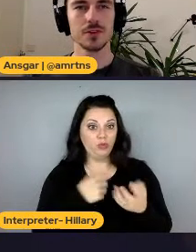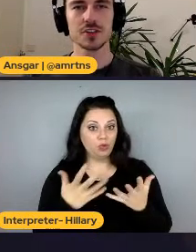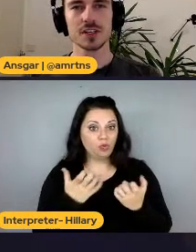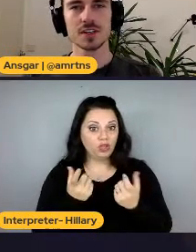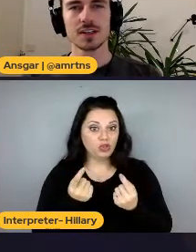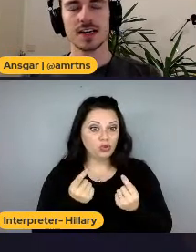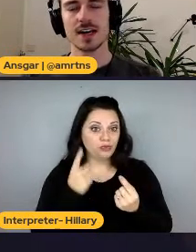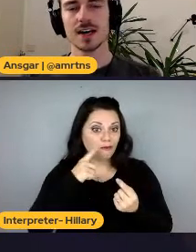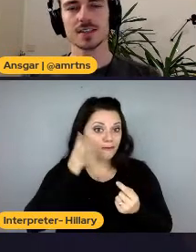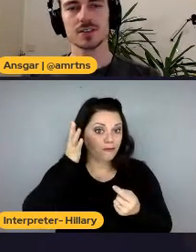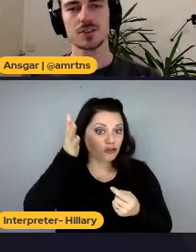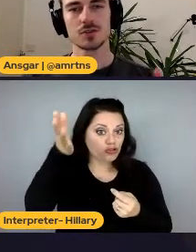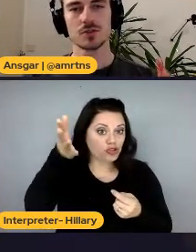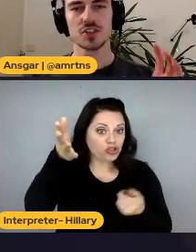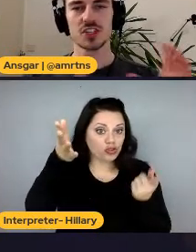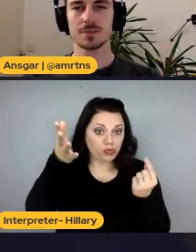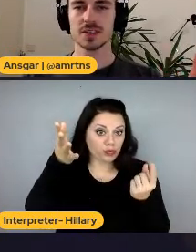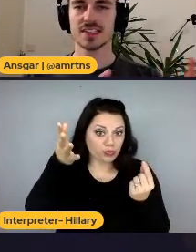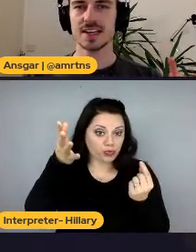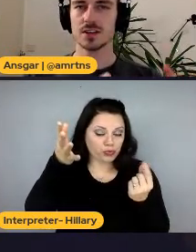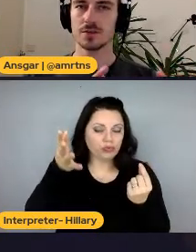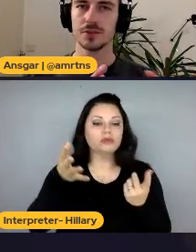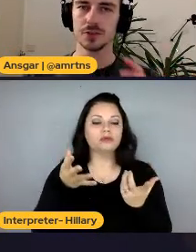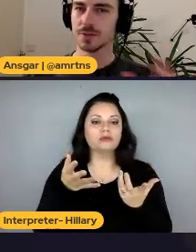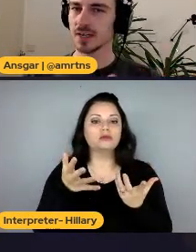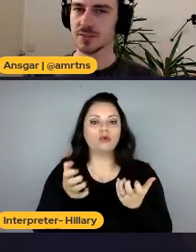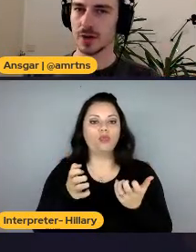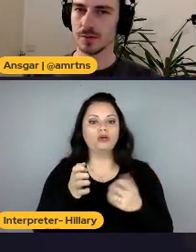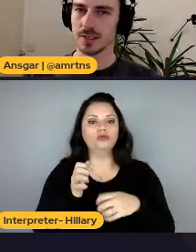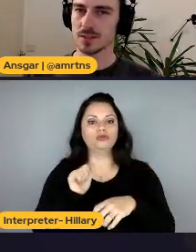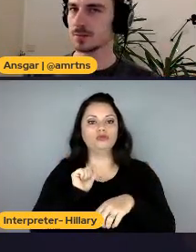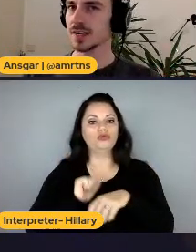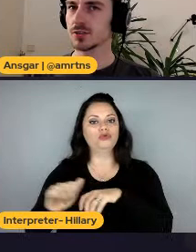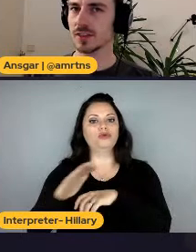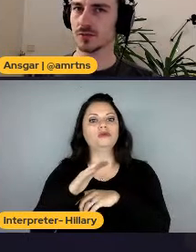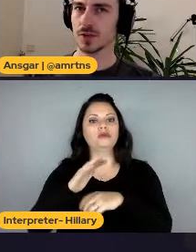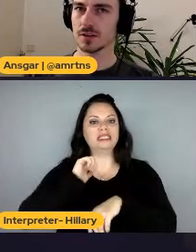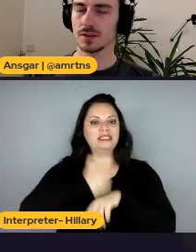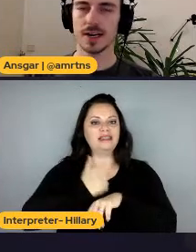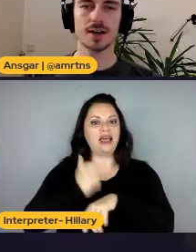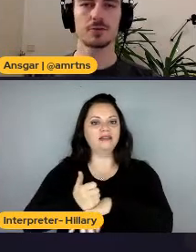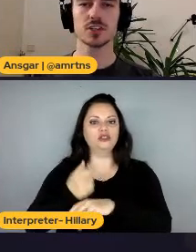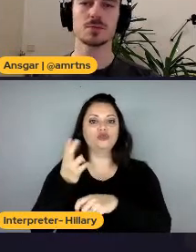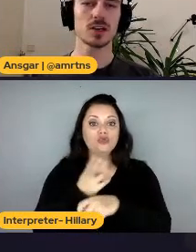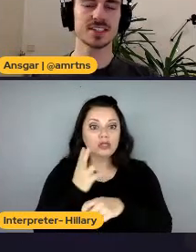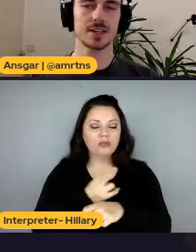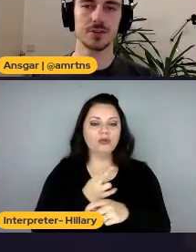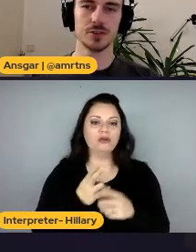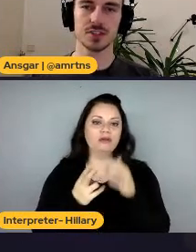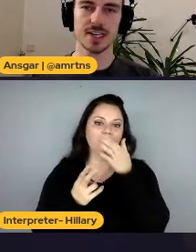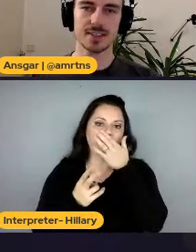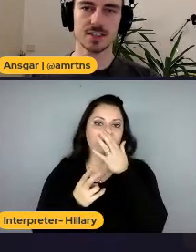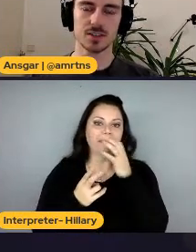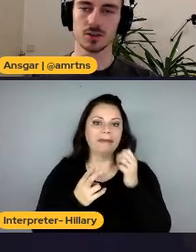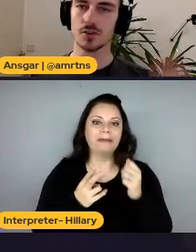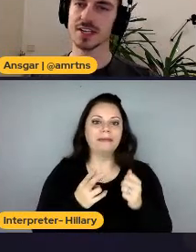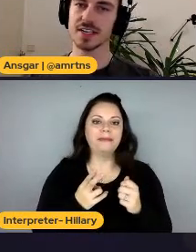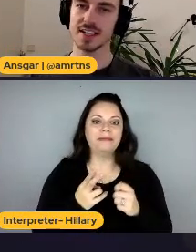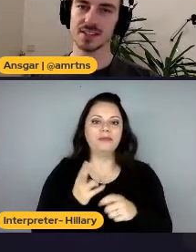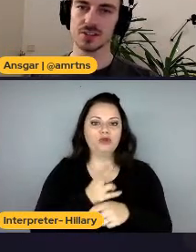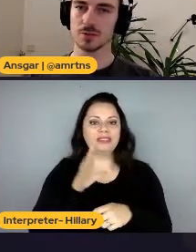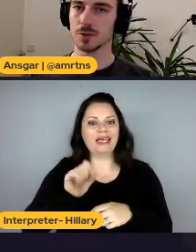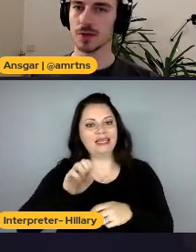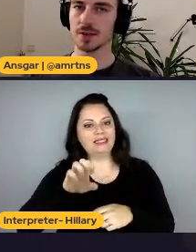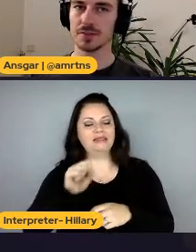in the future is to ship a set of usable experiments similar to this one for a small set of use cases. So